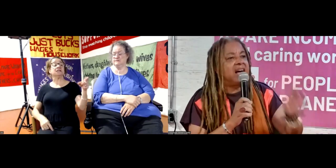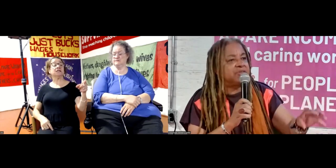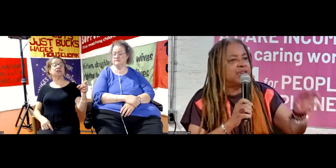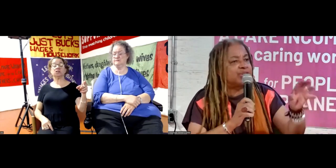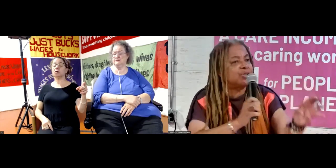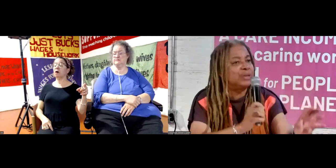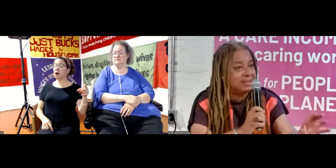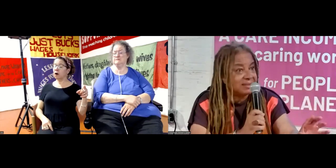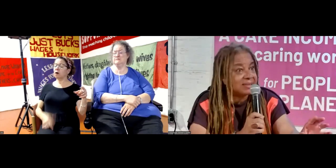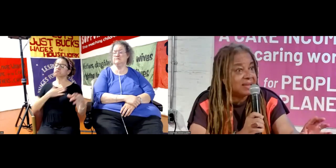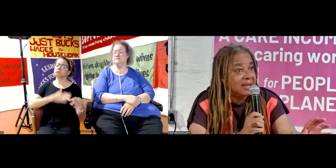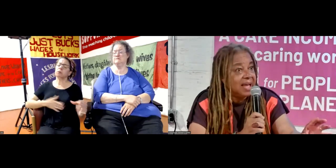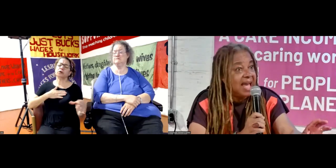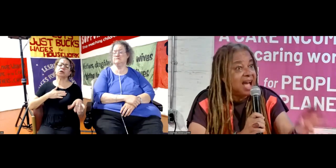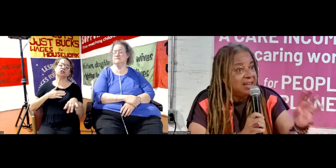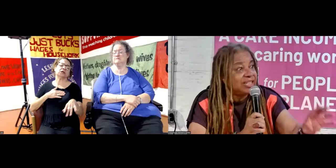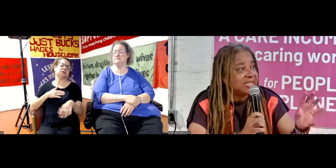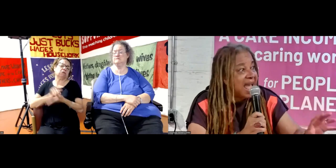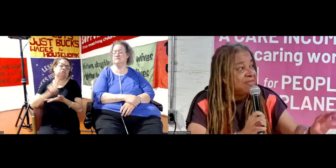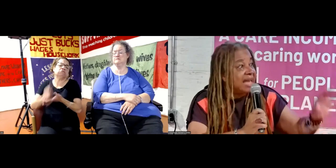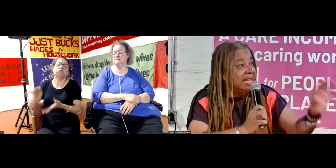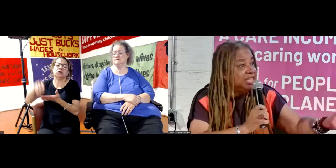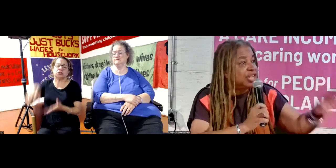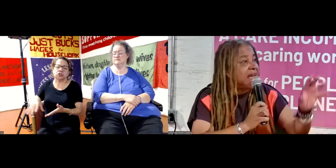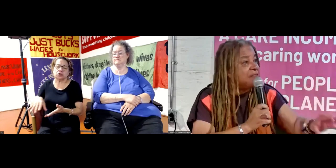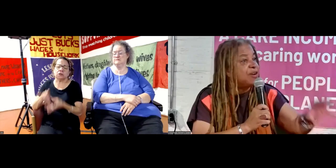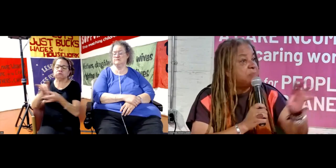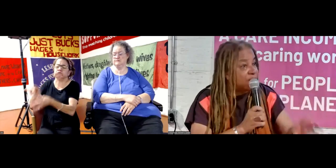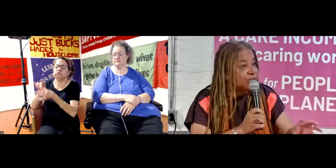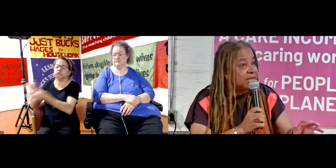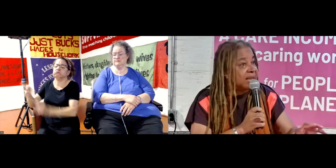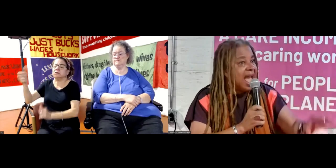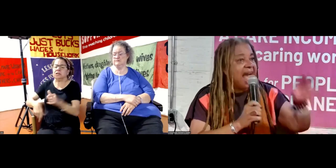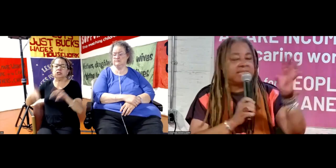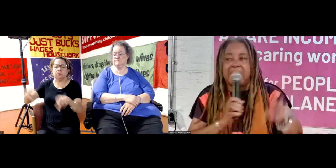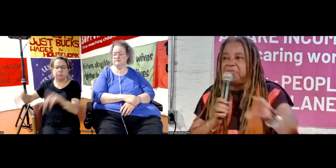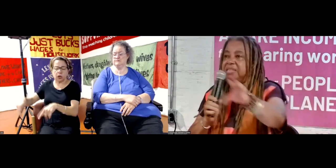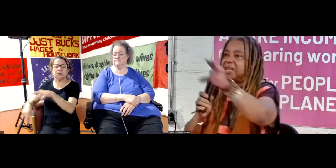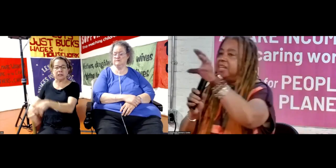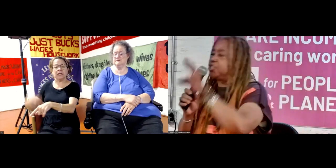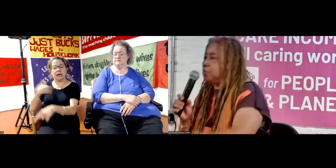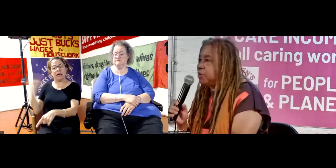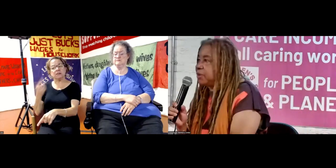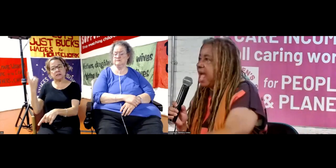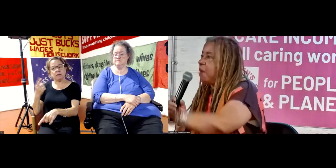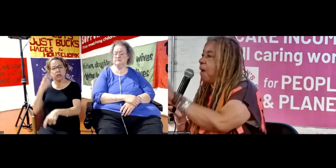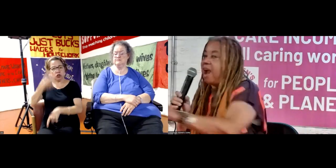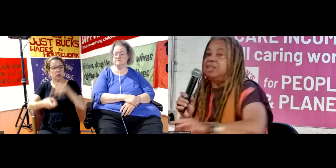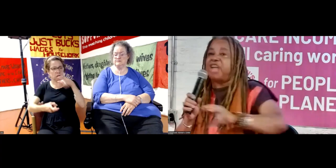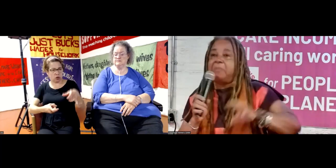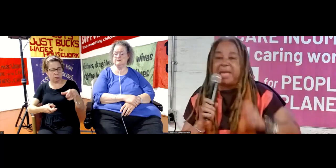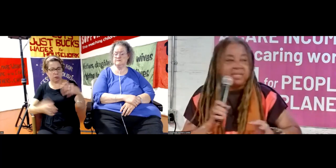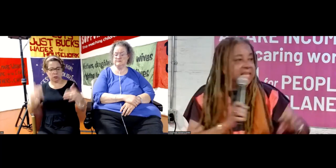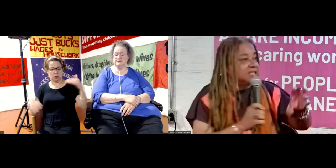and loves her students and understand that each and every person has something to contribute. And what